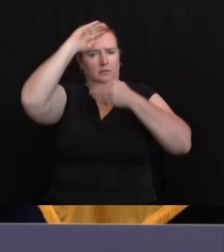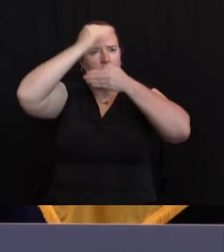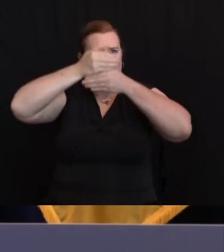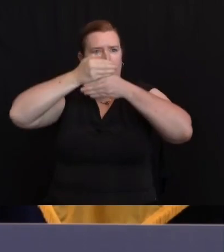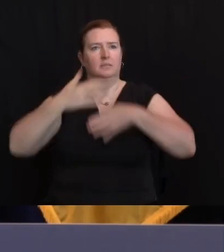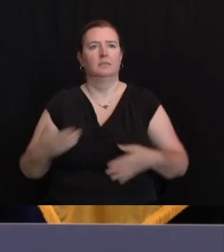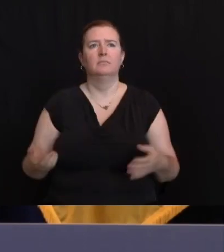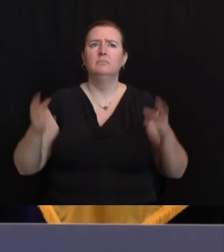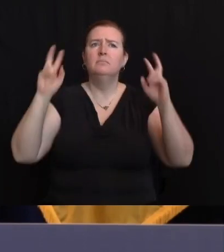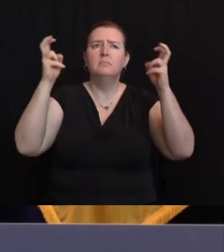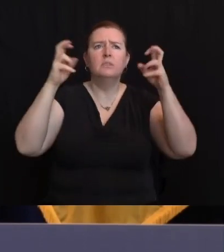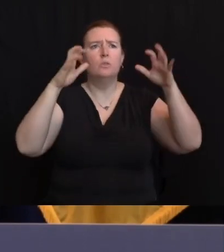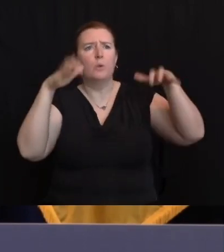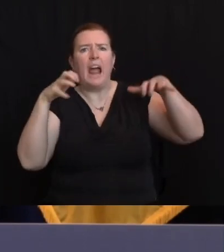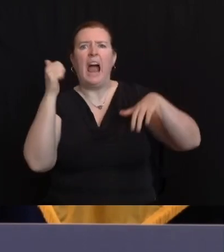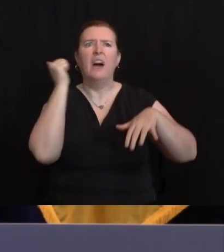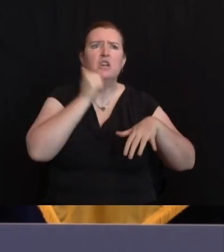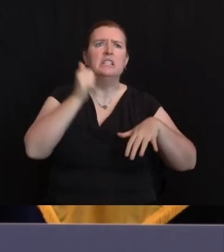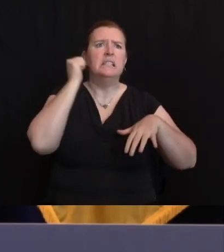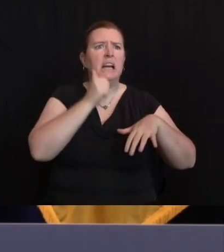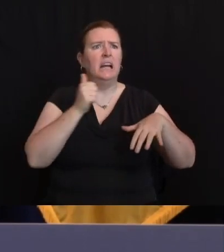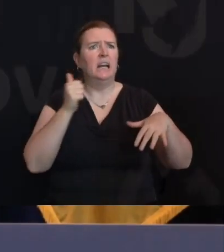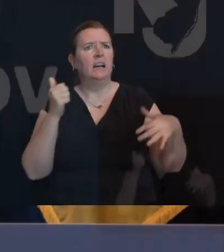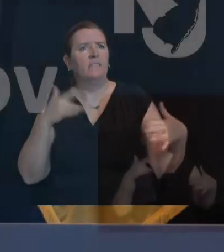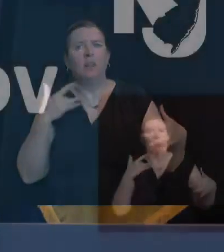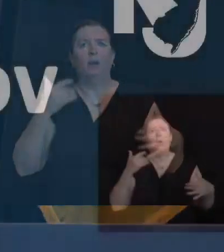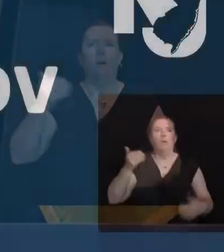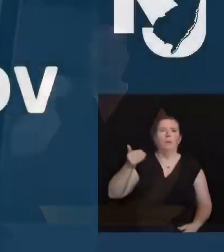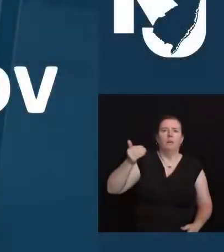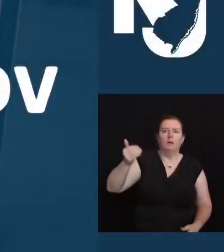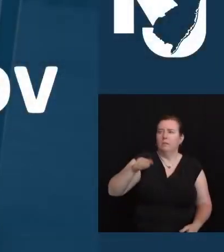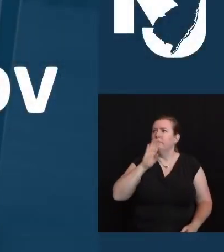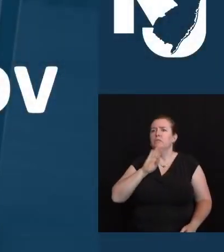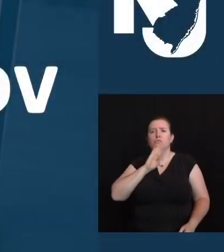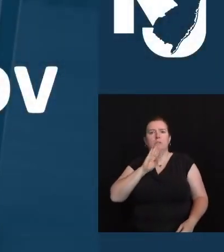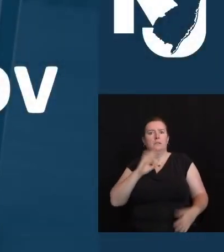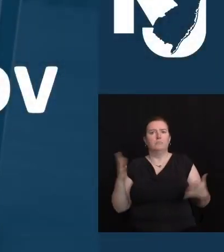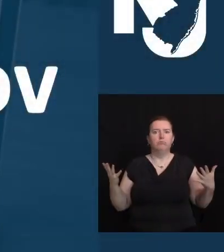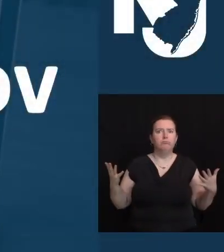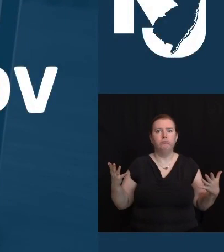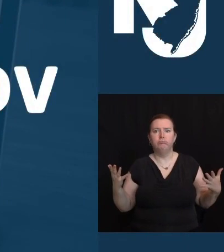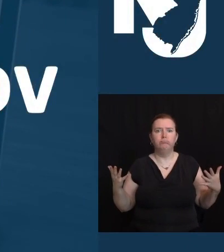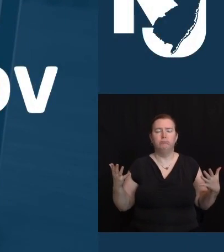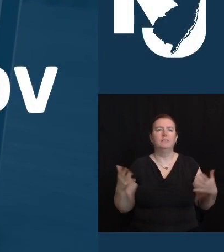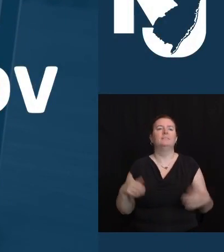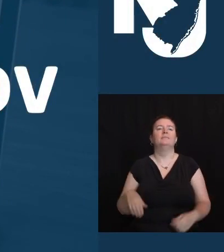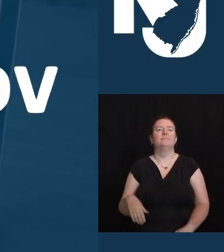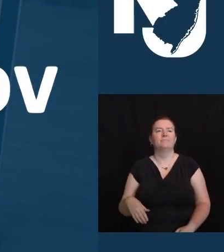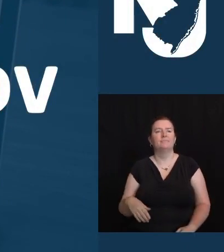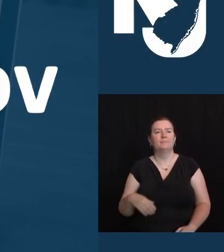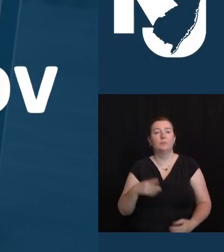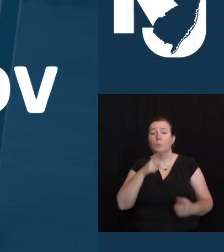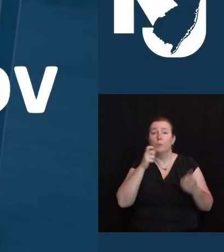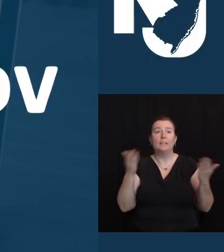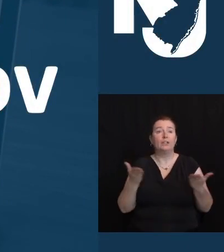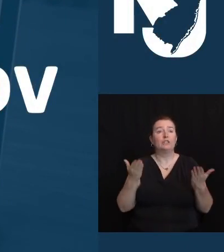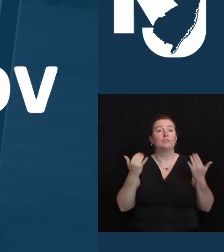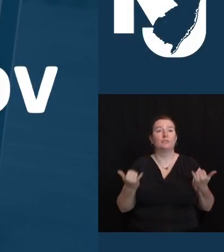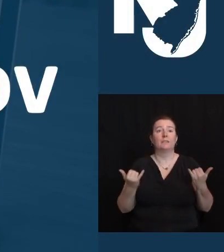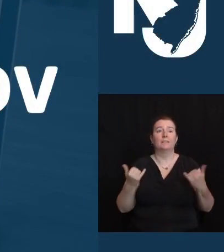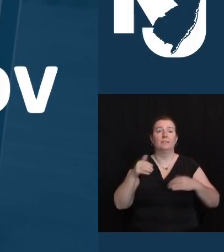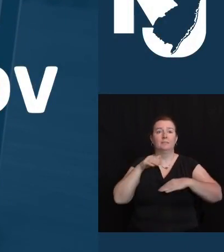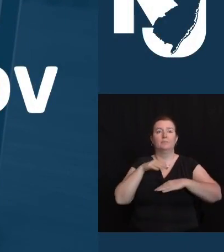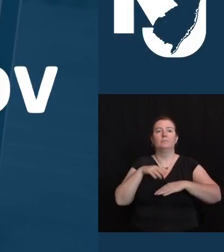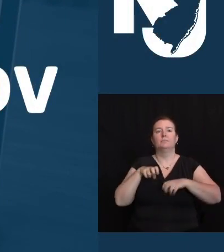days. With me is the woman on my right who needs no introduction, the Commissioner of the Department of Health, Judy Persicelli. To her right,